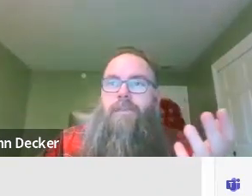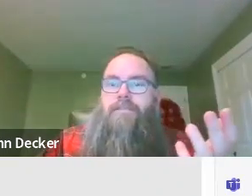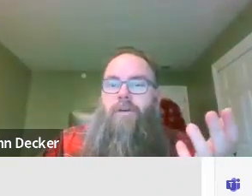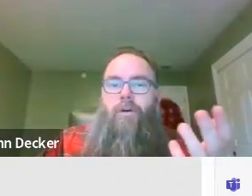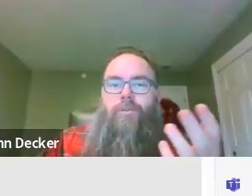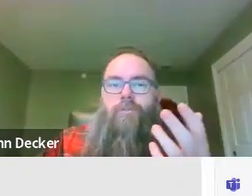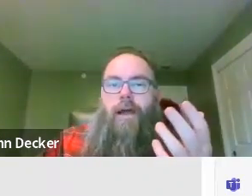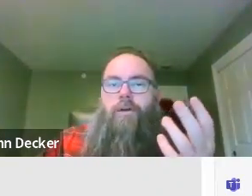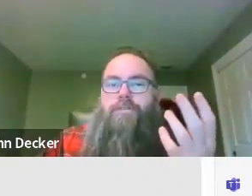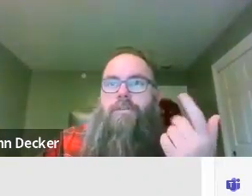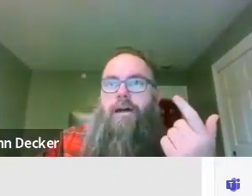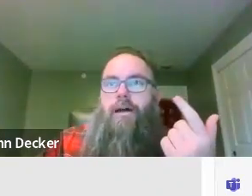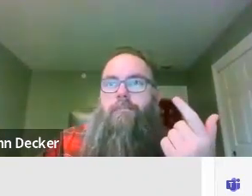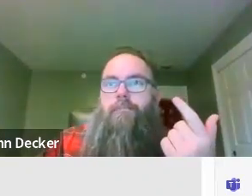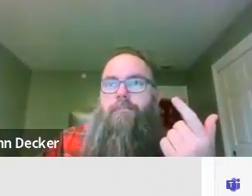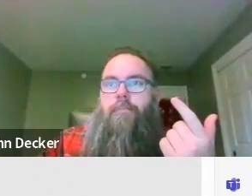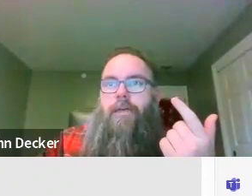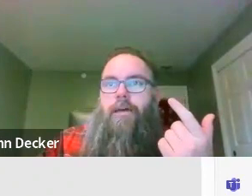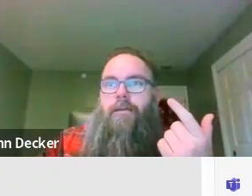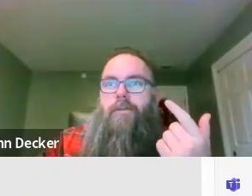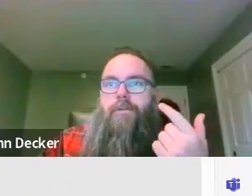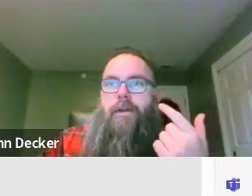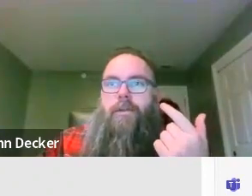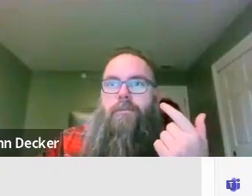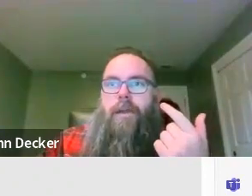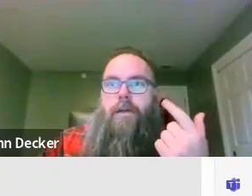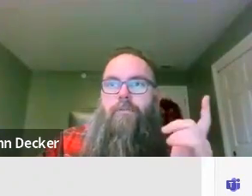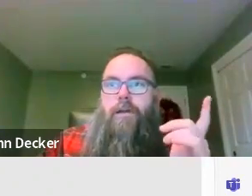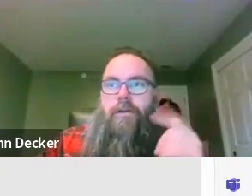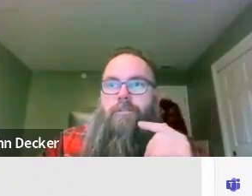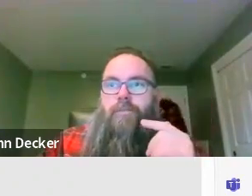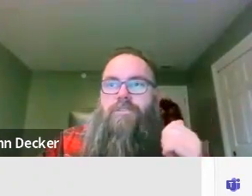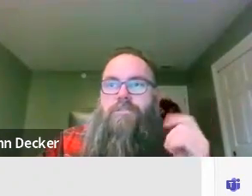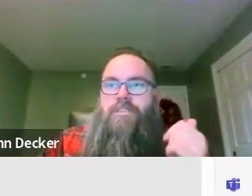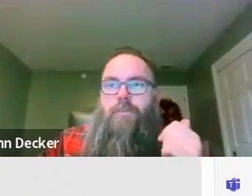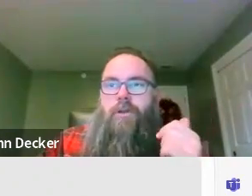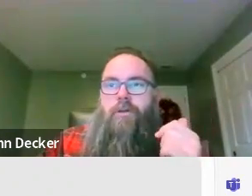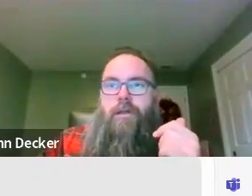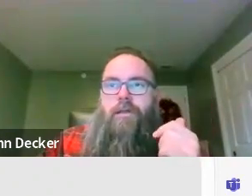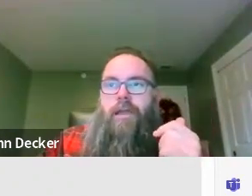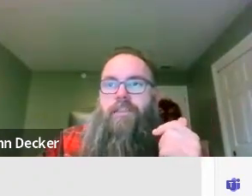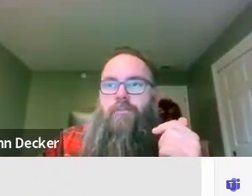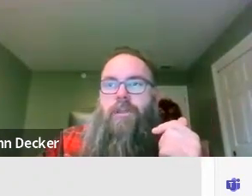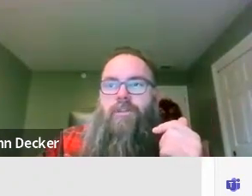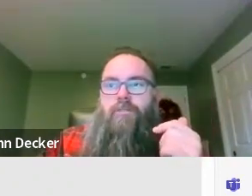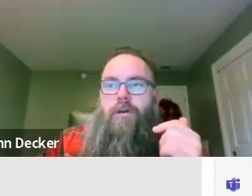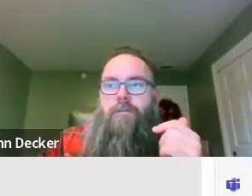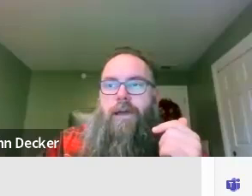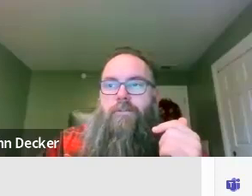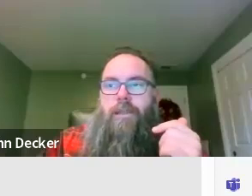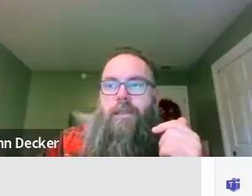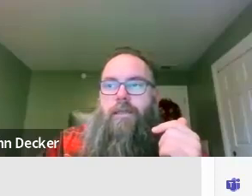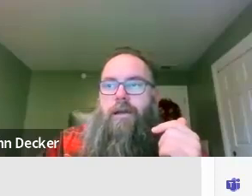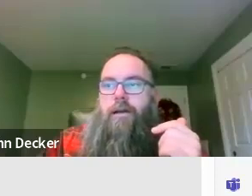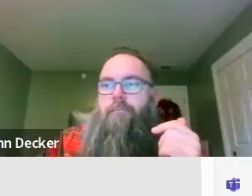these upcoming meetings all throughout Yolo County. We've got coming up in Winters, Esparto, and then we're going to do